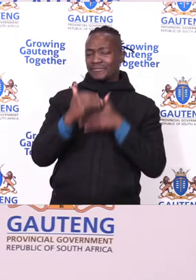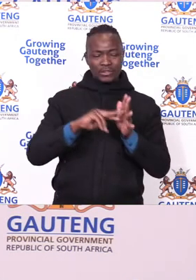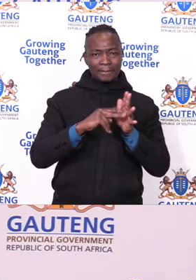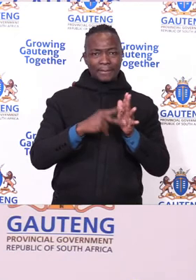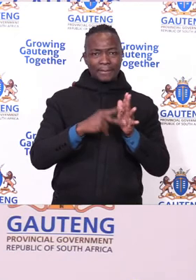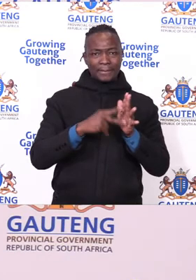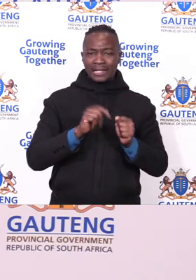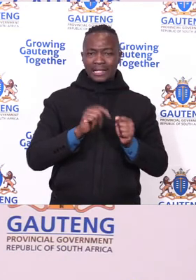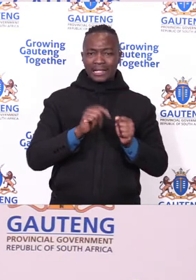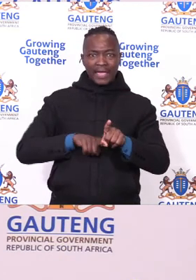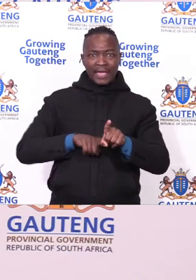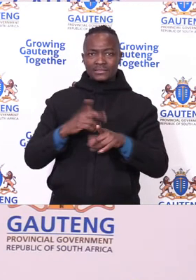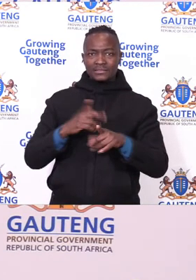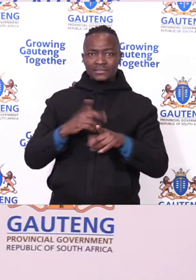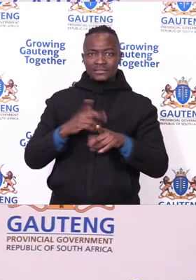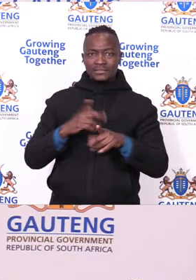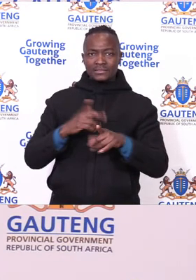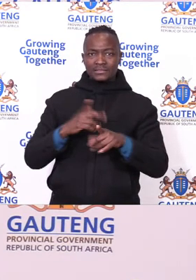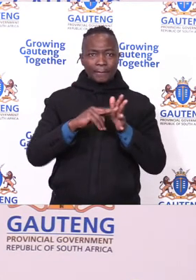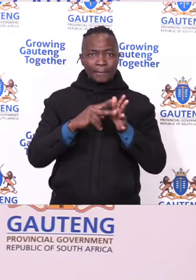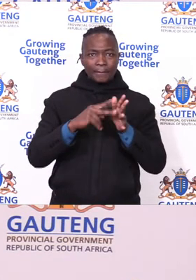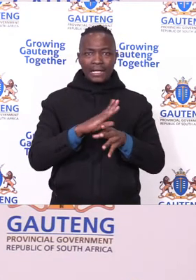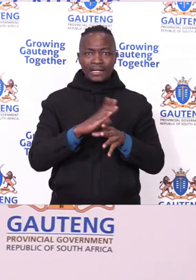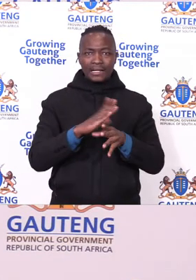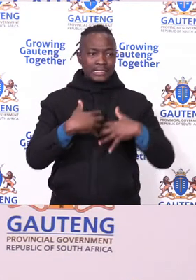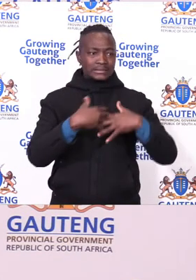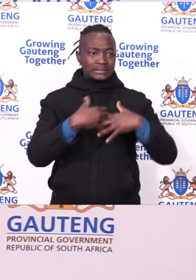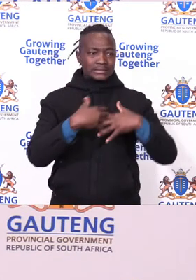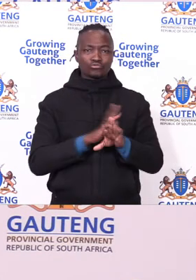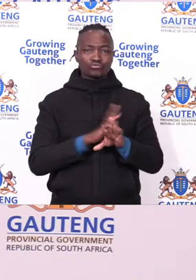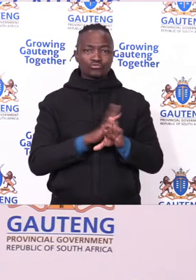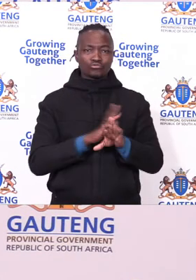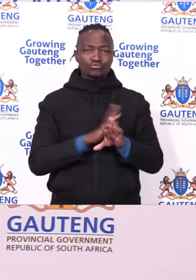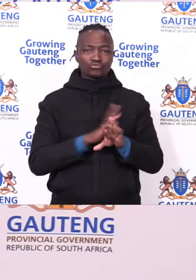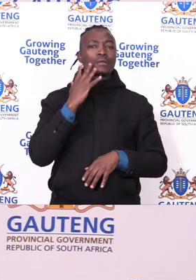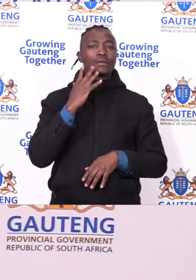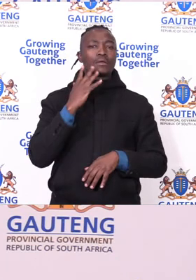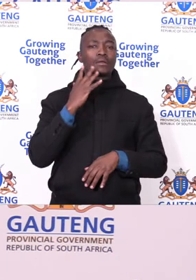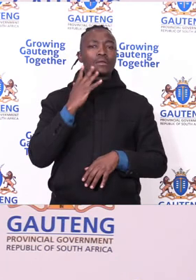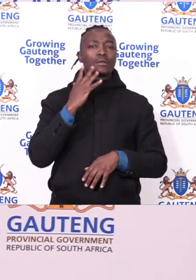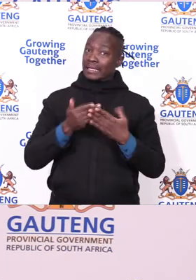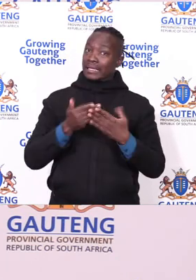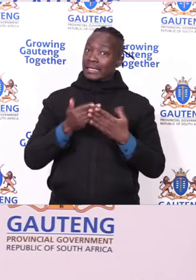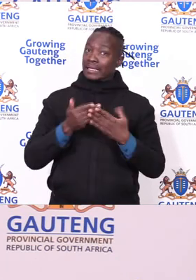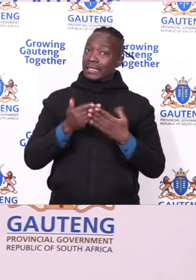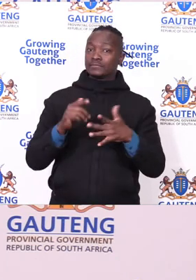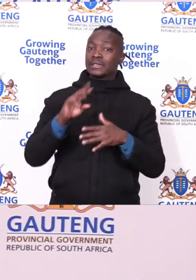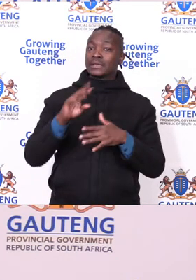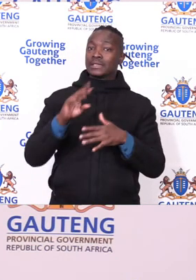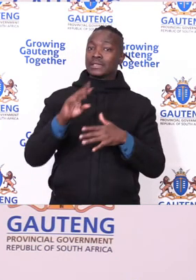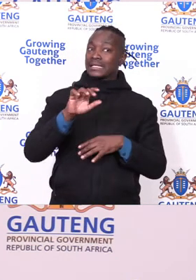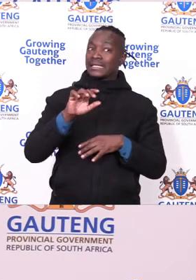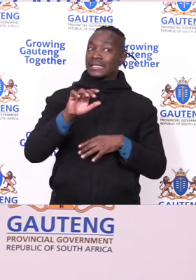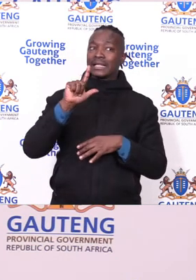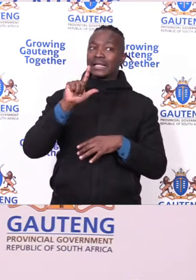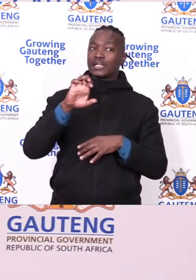hospitals? When are all the planned field hospitals are said to be ready? Can MEC Lusufi please indicate whether the matrics